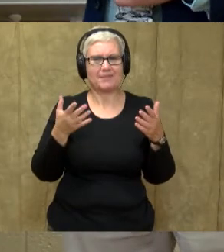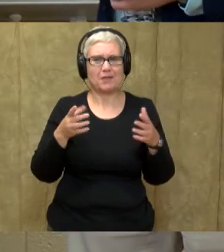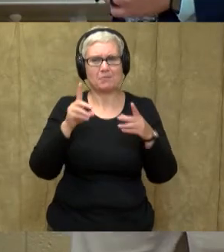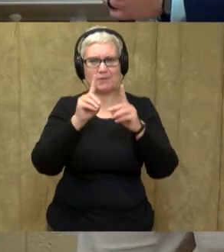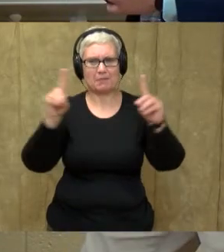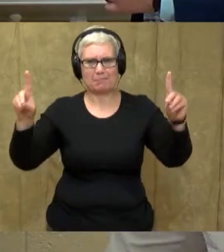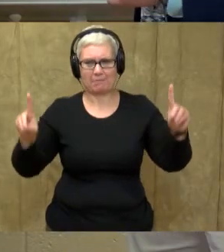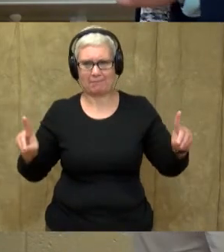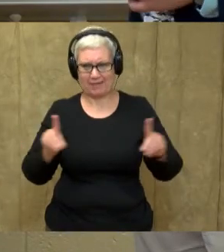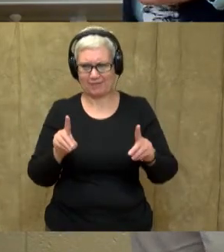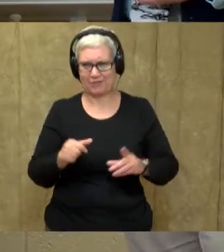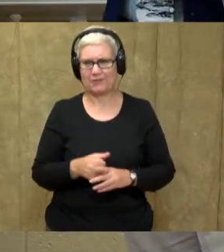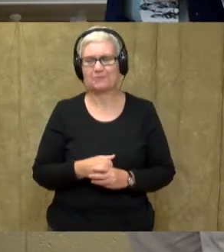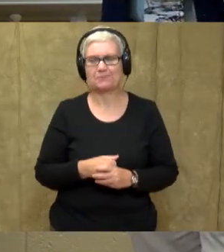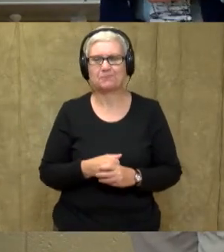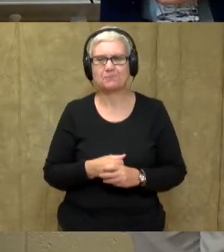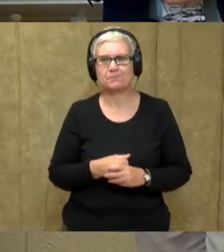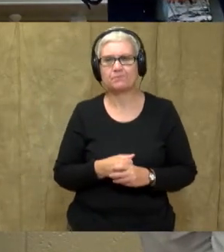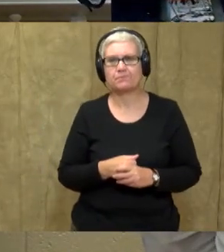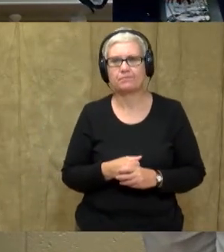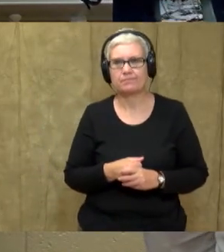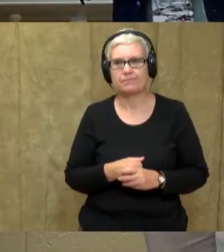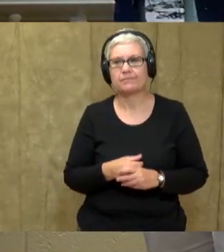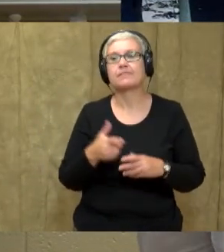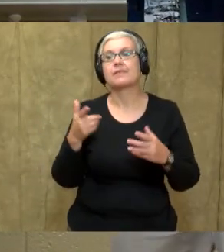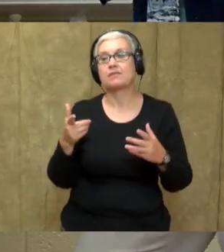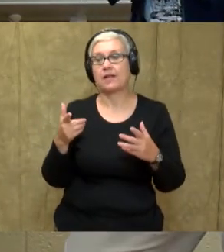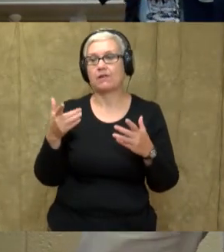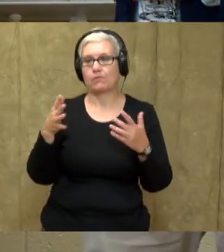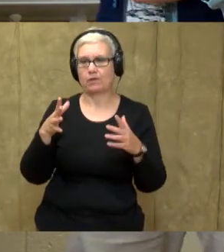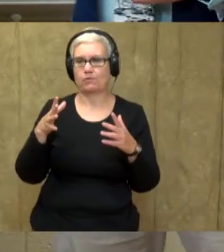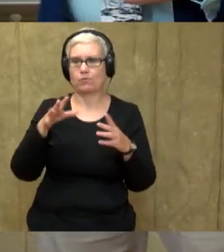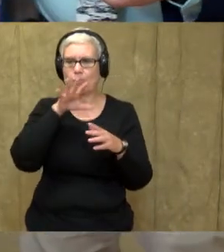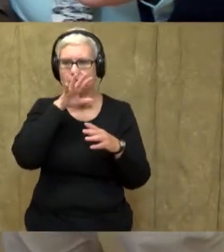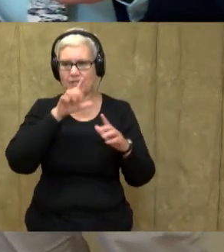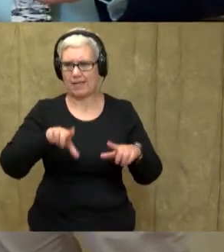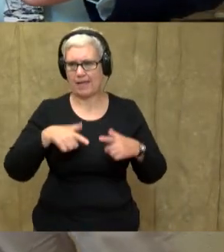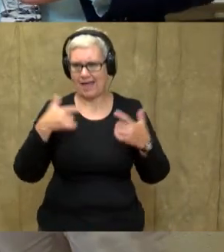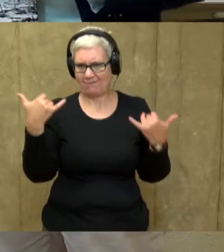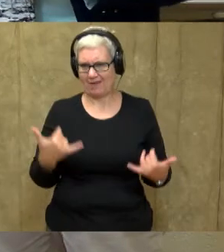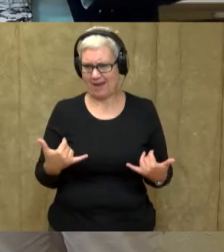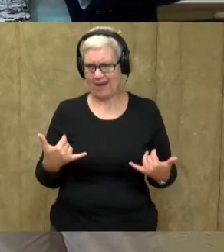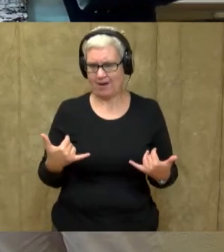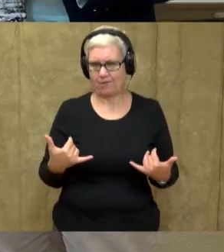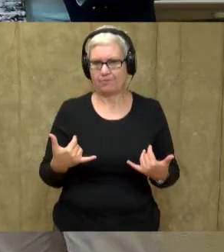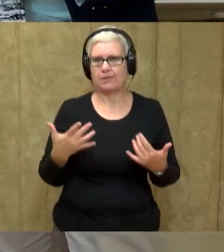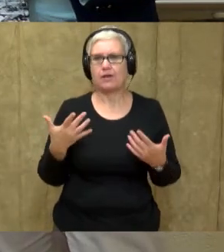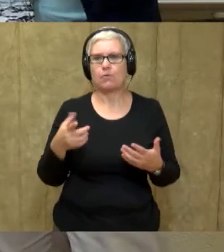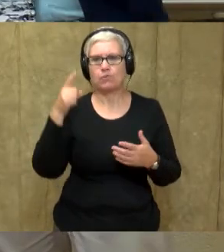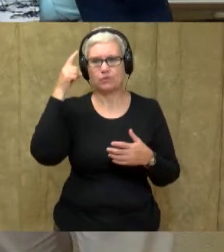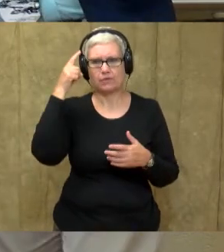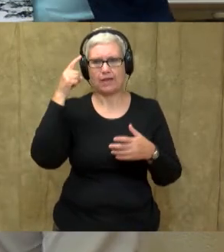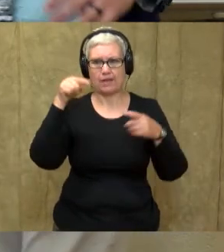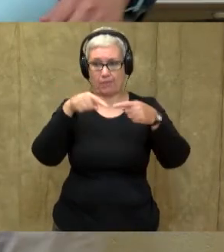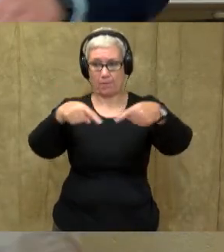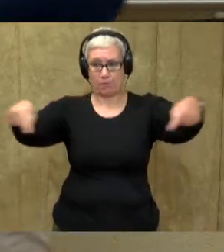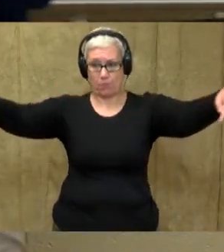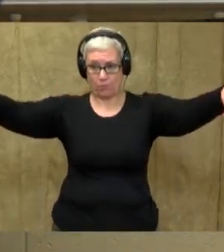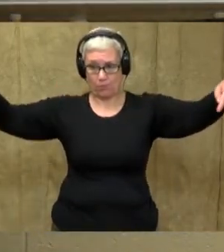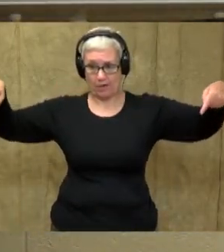whenever you're ready. For those of us who are watching live now, what I want to think about is that the perimeter,